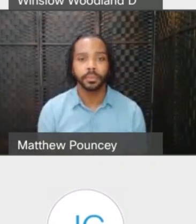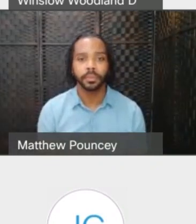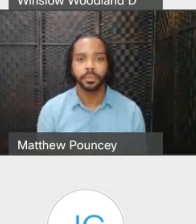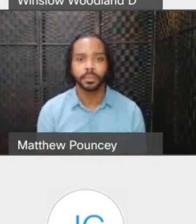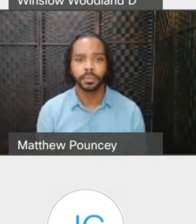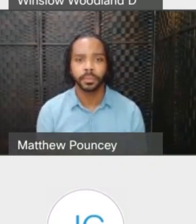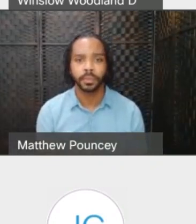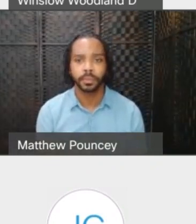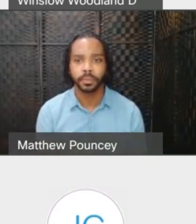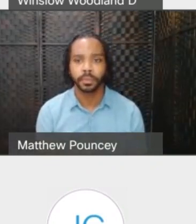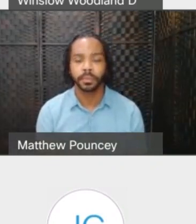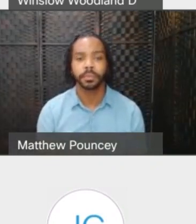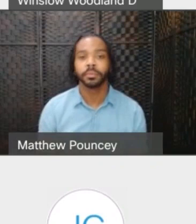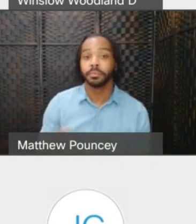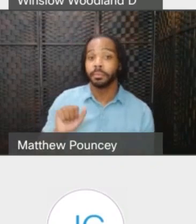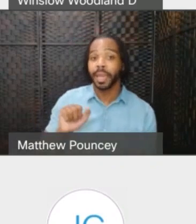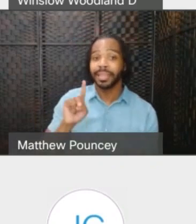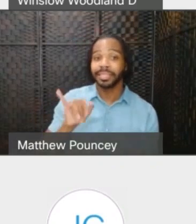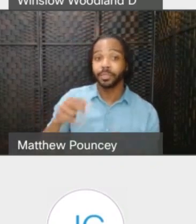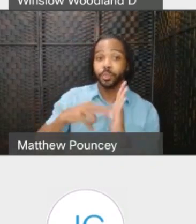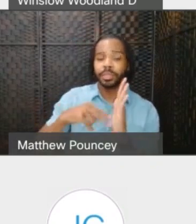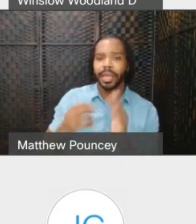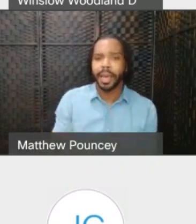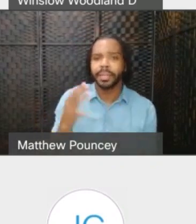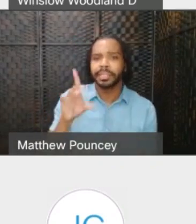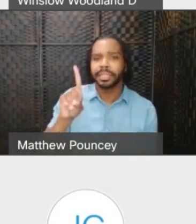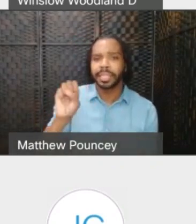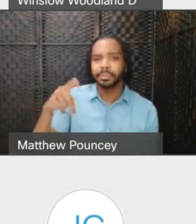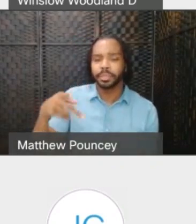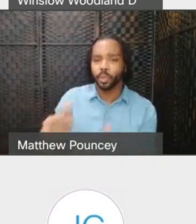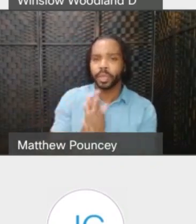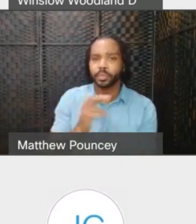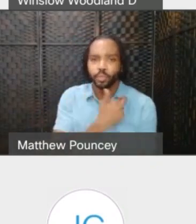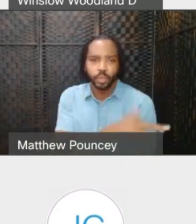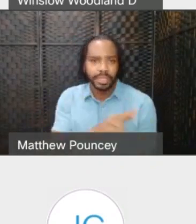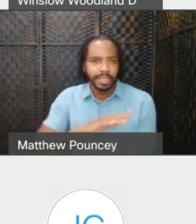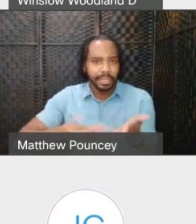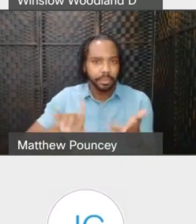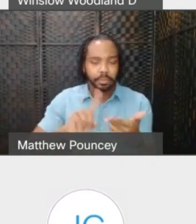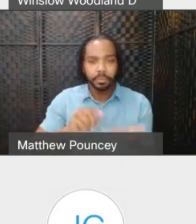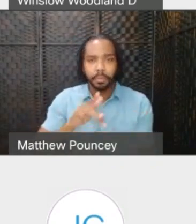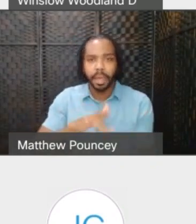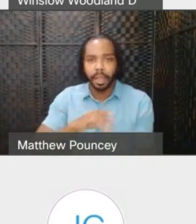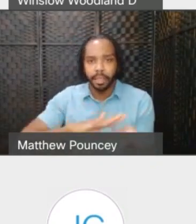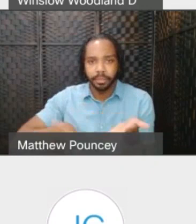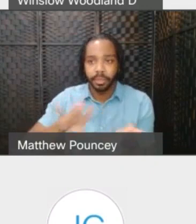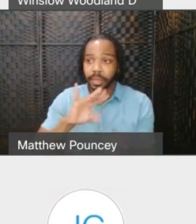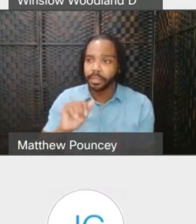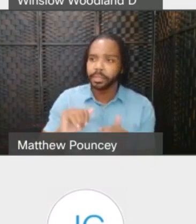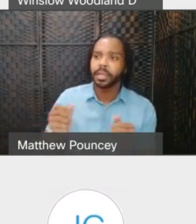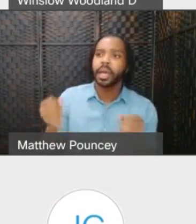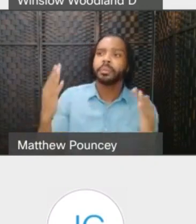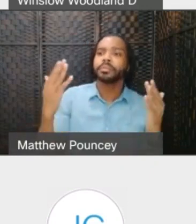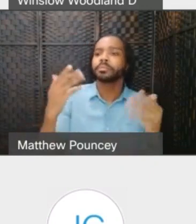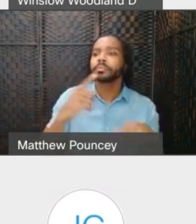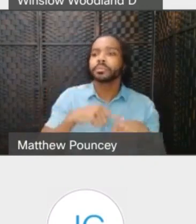How many DSPs have requested a religious exemption, a medical exemption, and how long do you anticipate